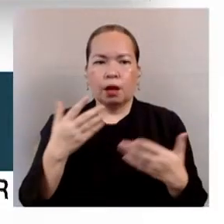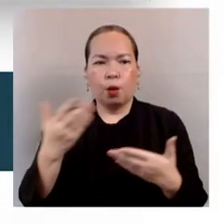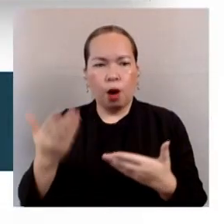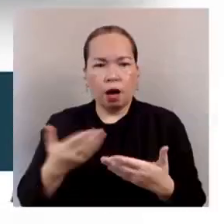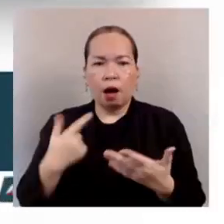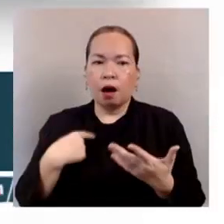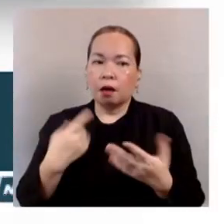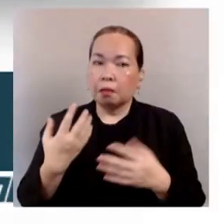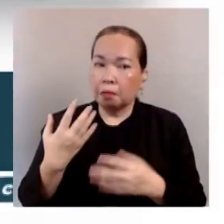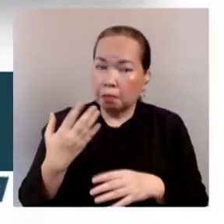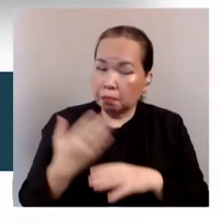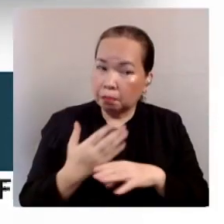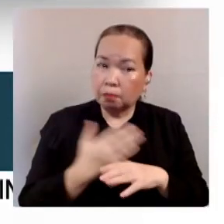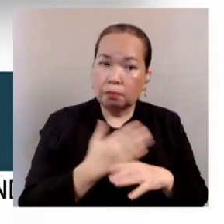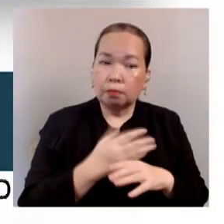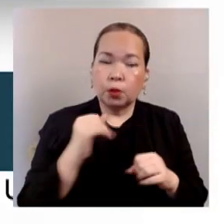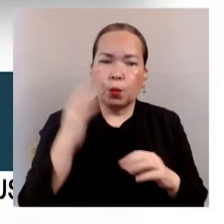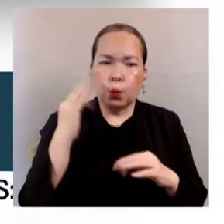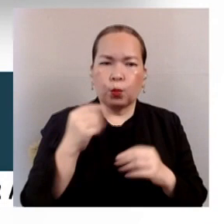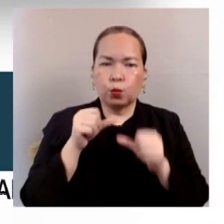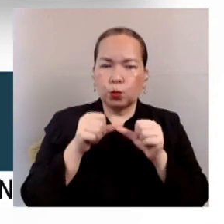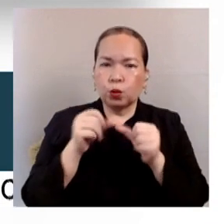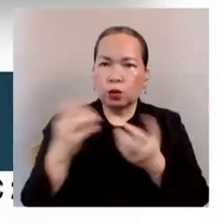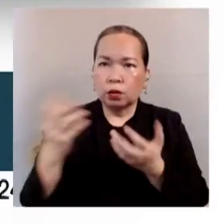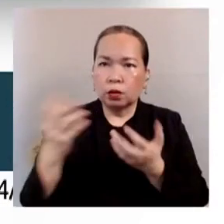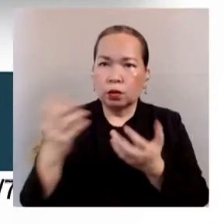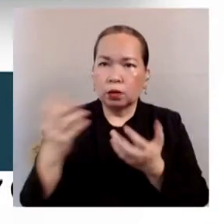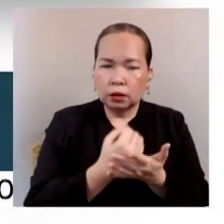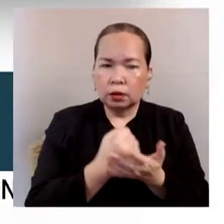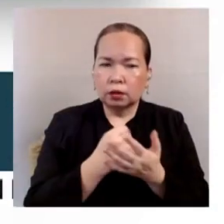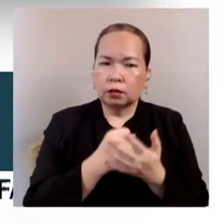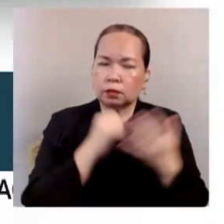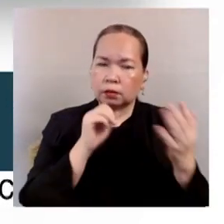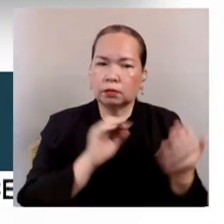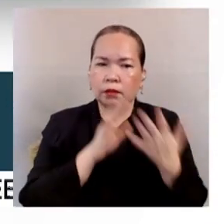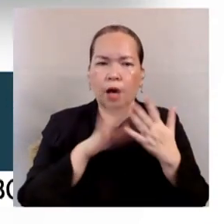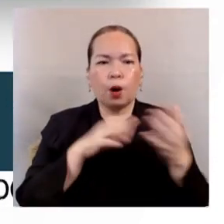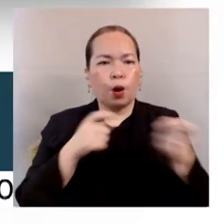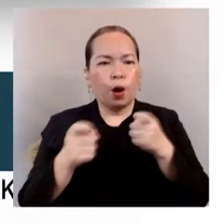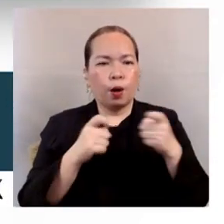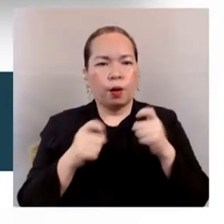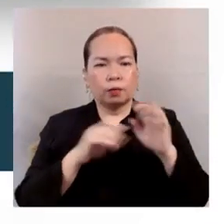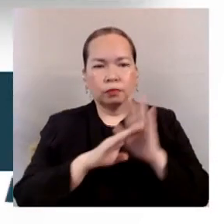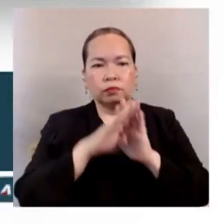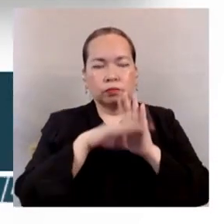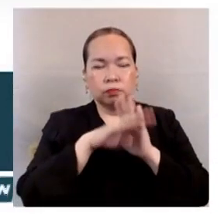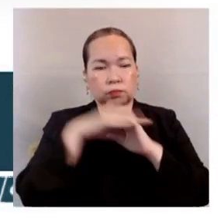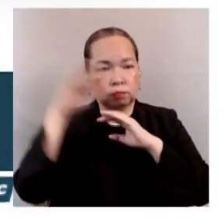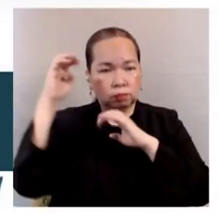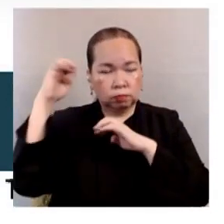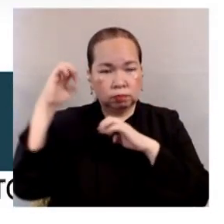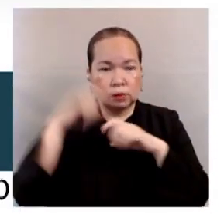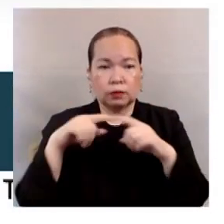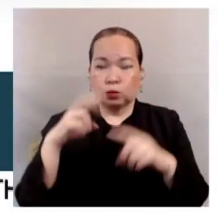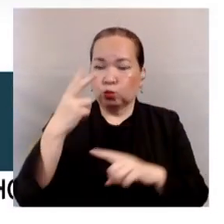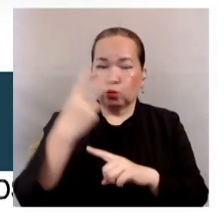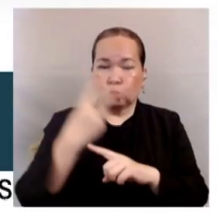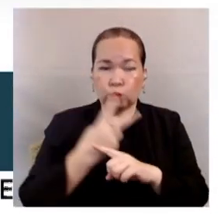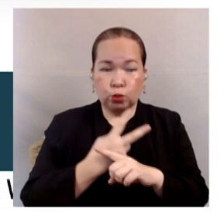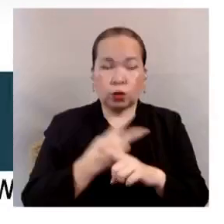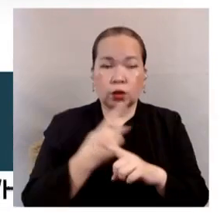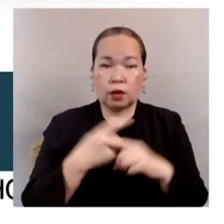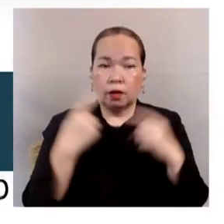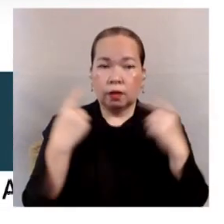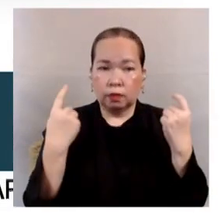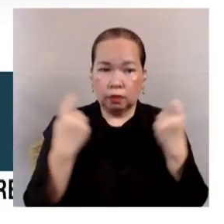will continue their data-dependent approach in managing inflation expectations. After two straight months of acceleration, inflation